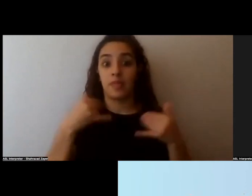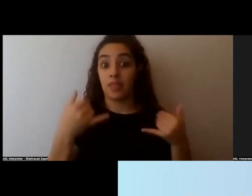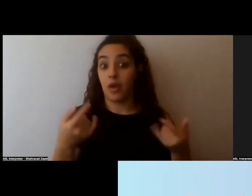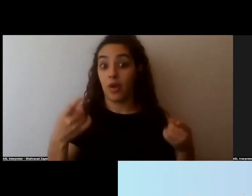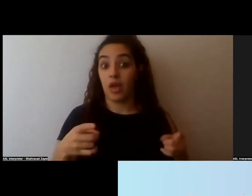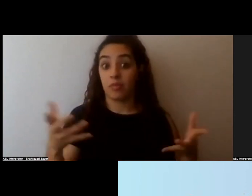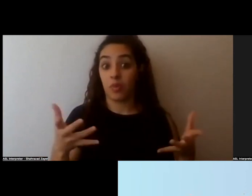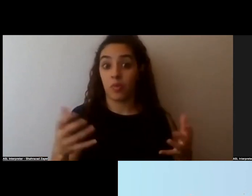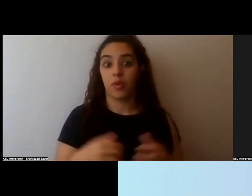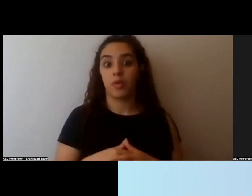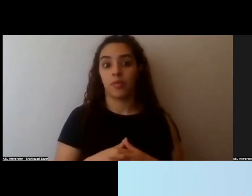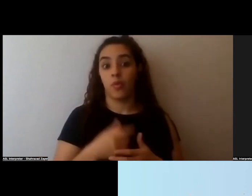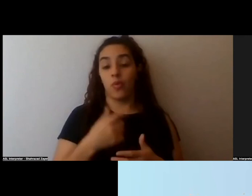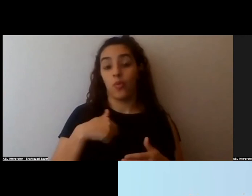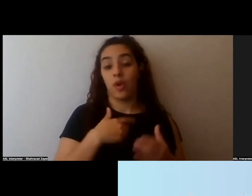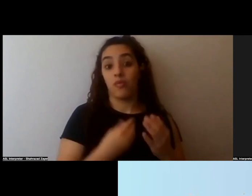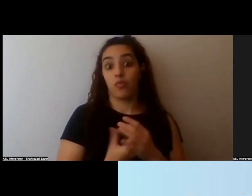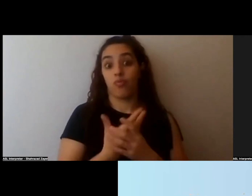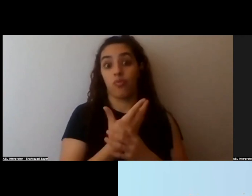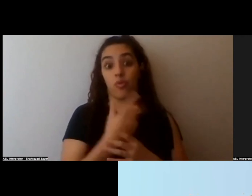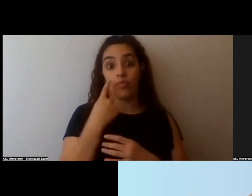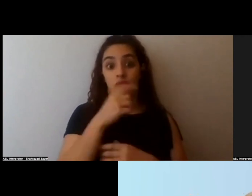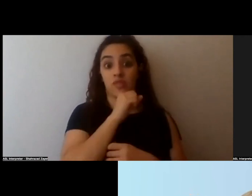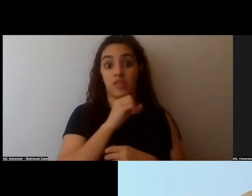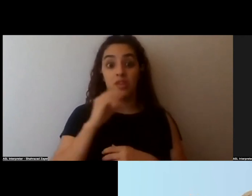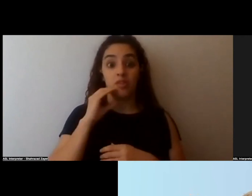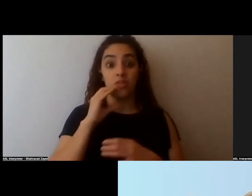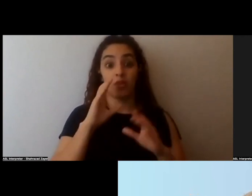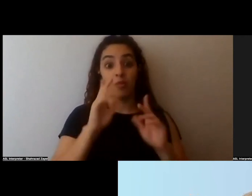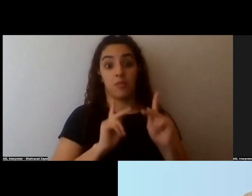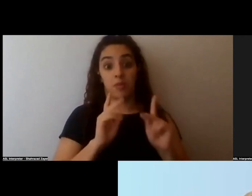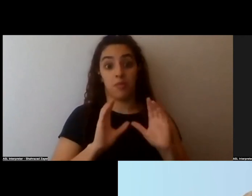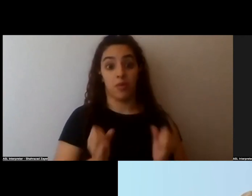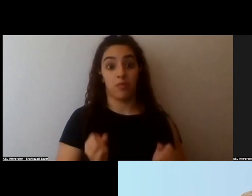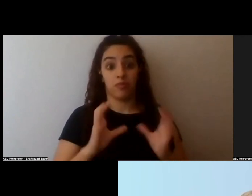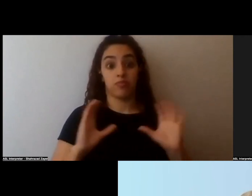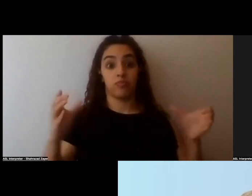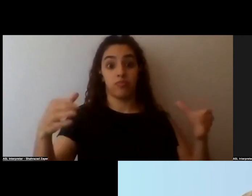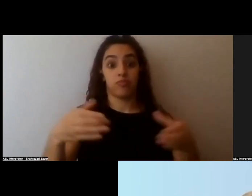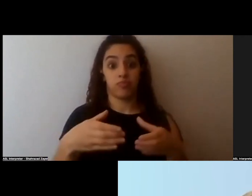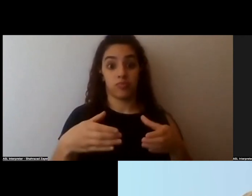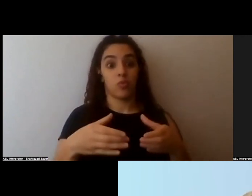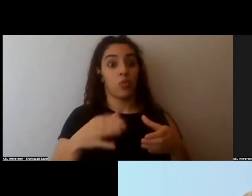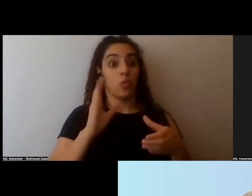high growth in the senior population. So it's not going to trend down,